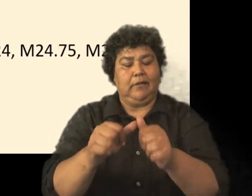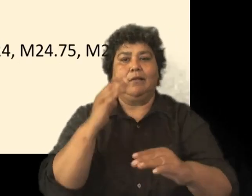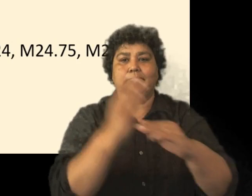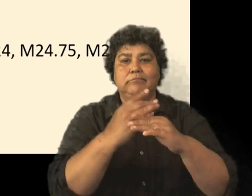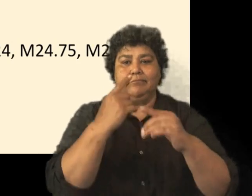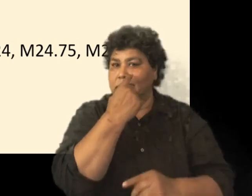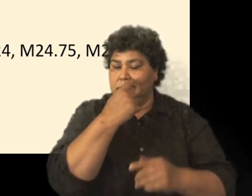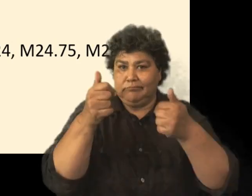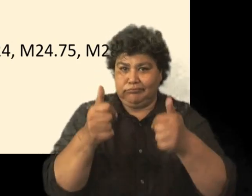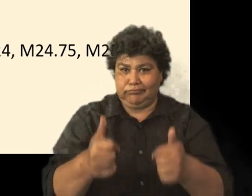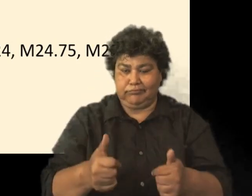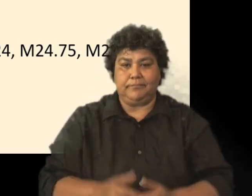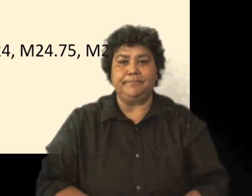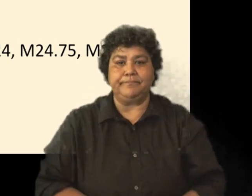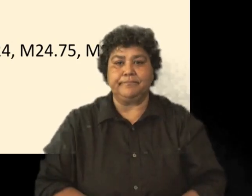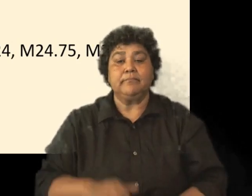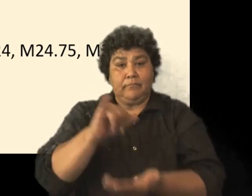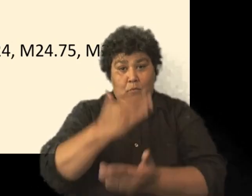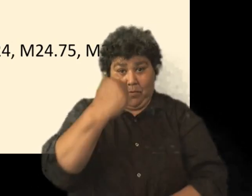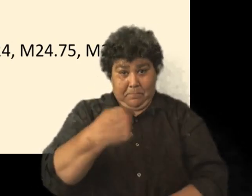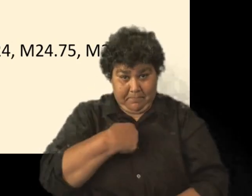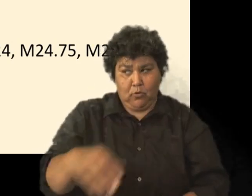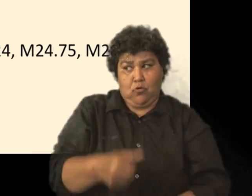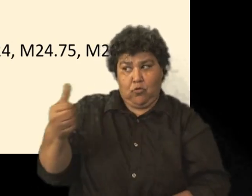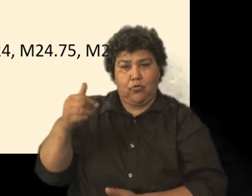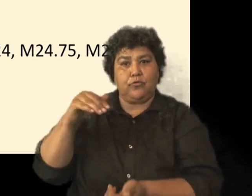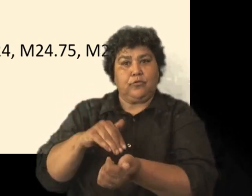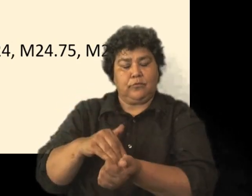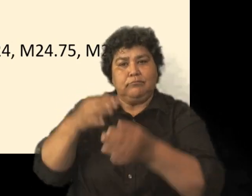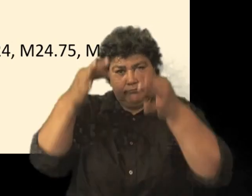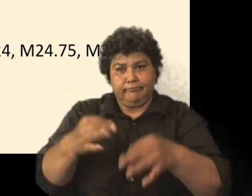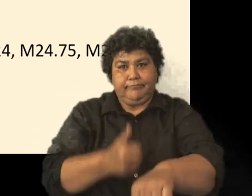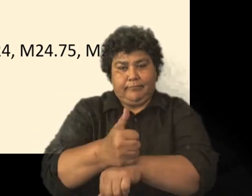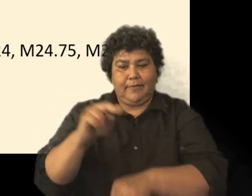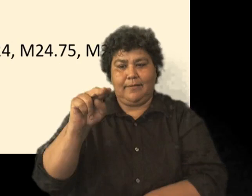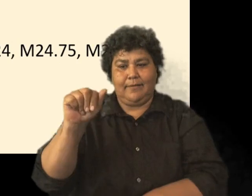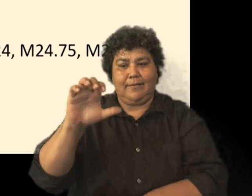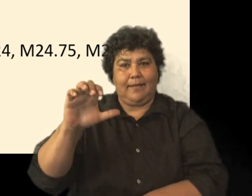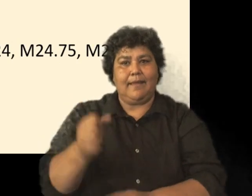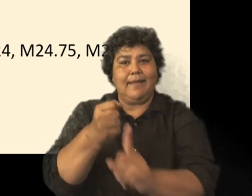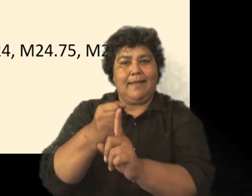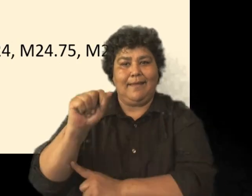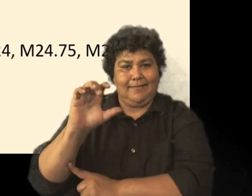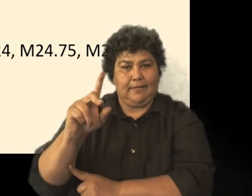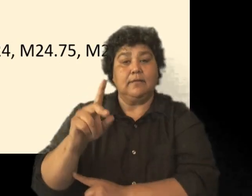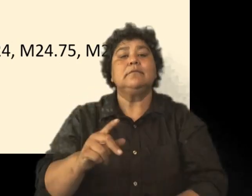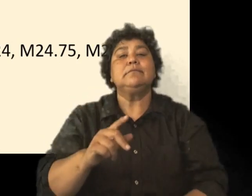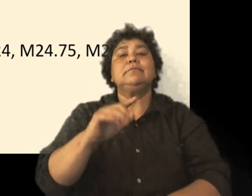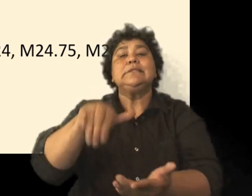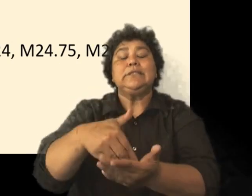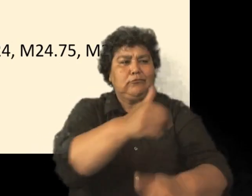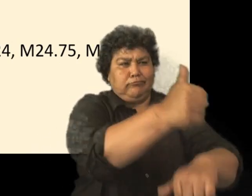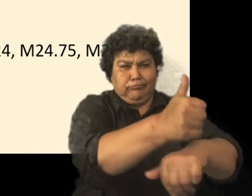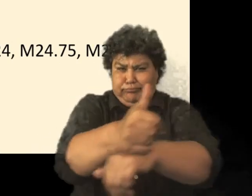For this reason, Dr. Xiangrong Kong and I designed NAC Attack, a multicenter randomized